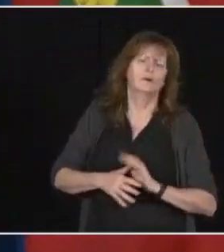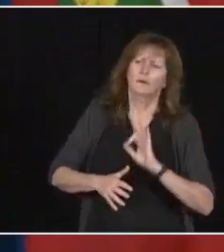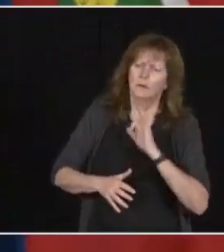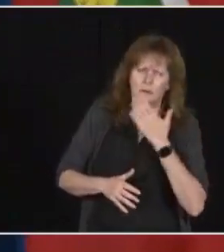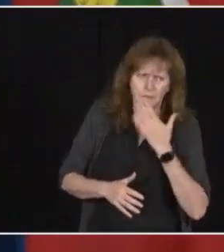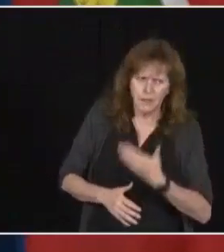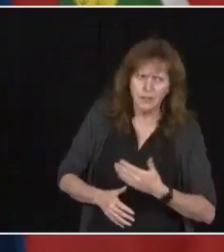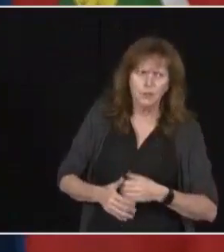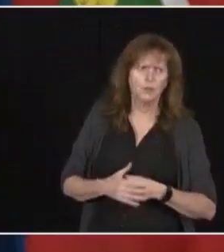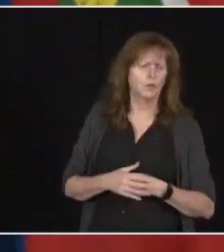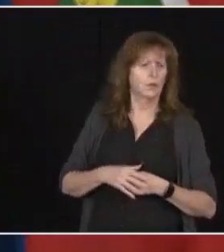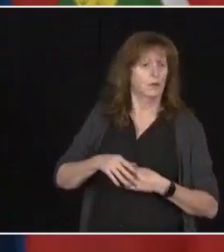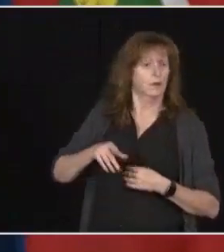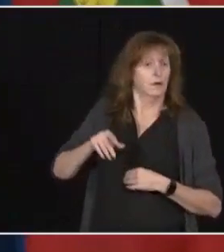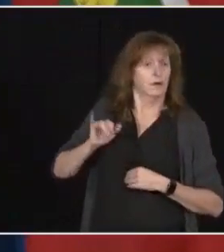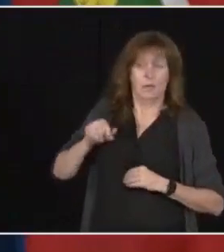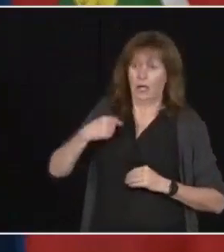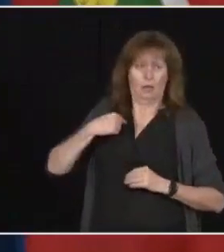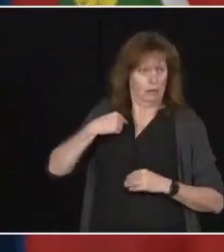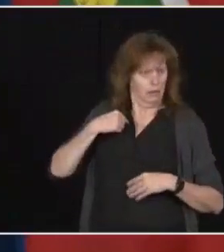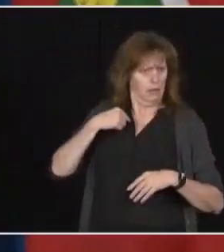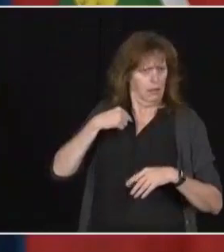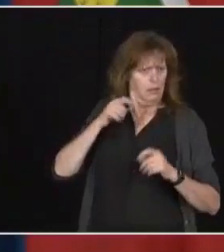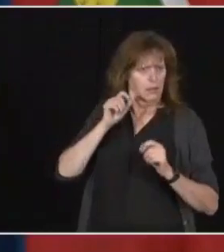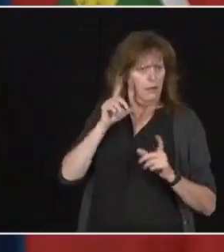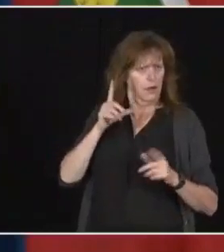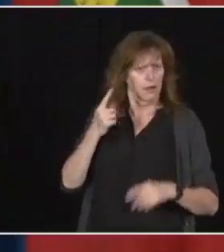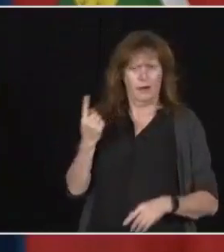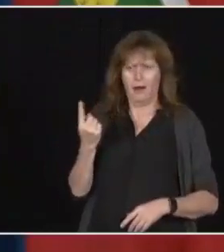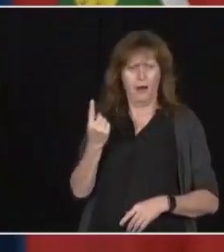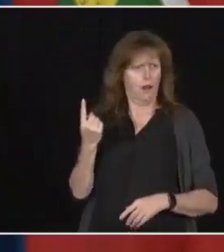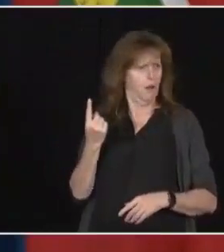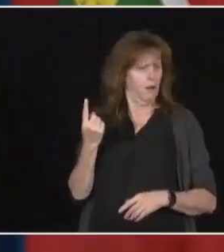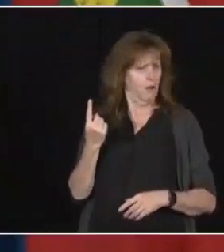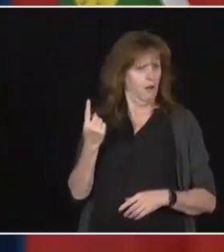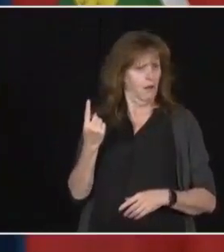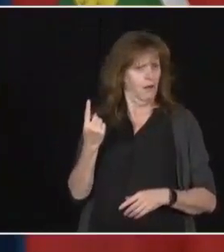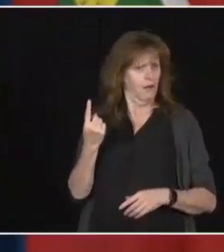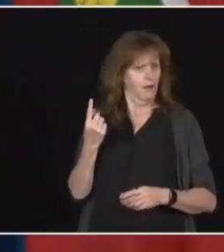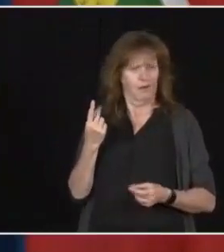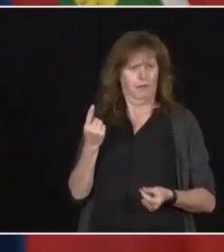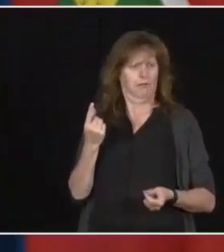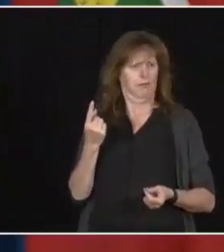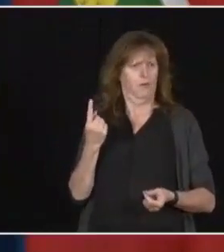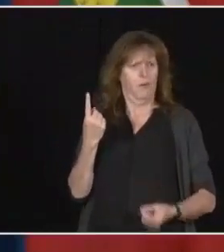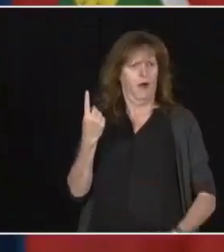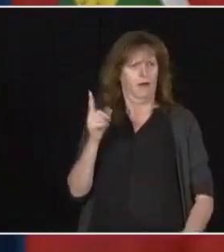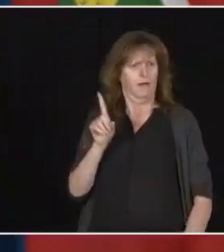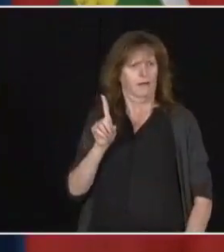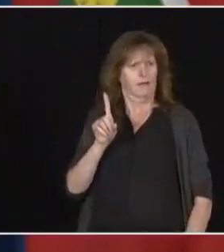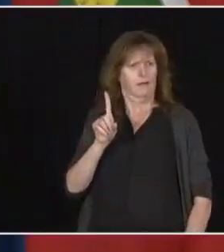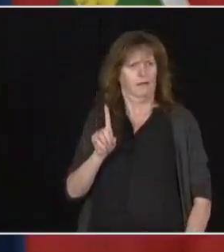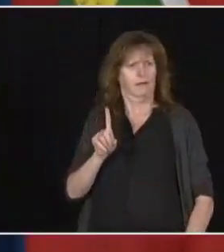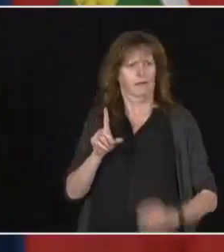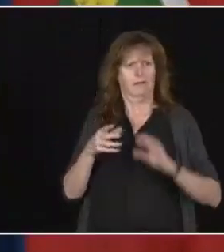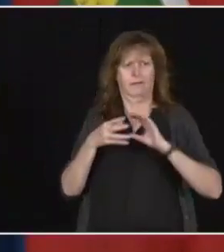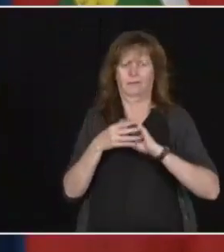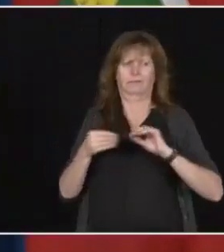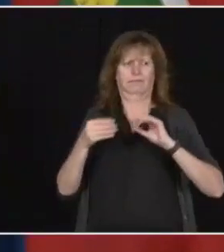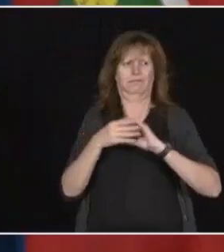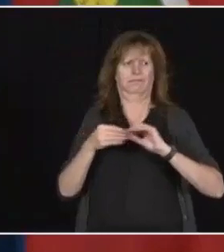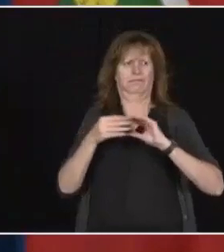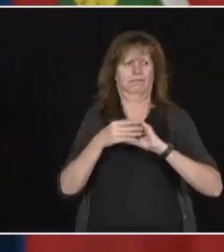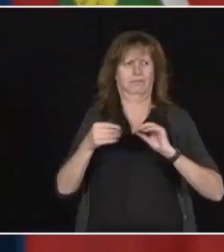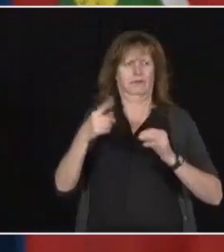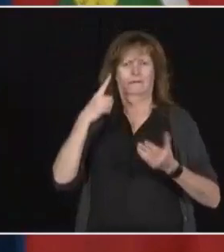quite a surprise to see you up there by yourself today, and you do find yourself suddenly as the only spokesperson for the Ford government today, and we extend our